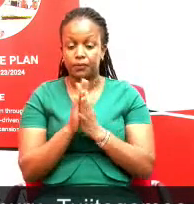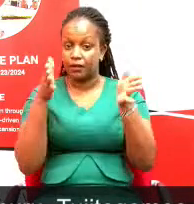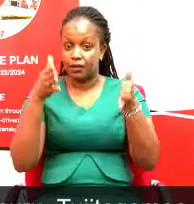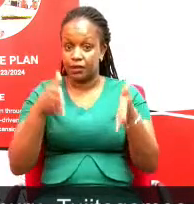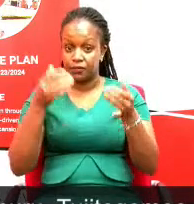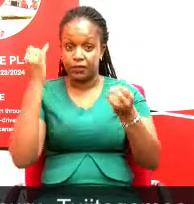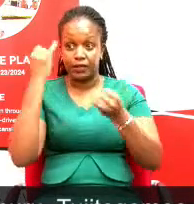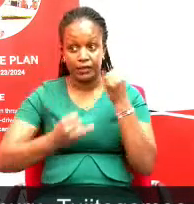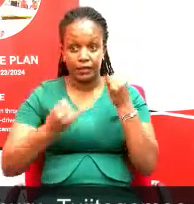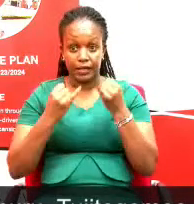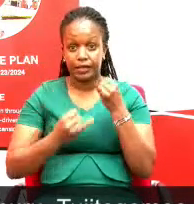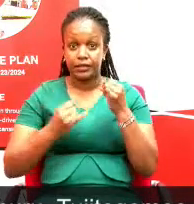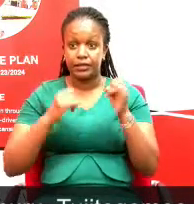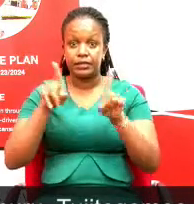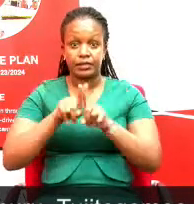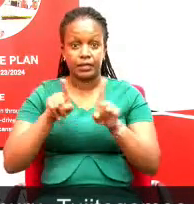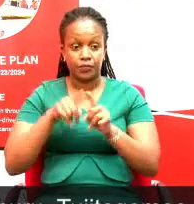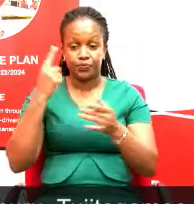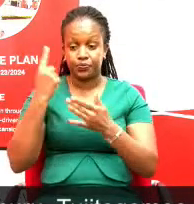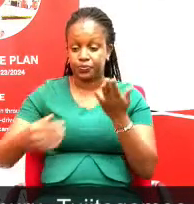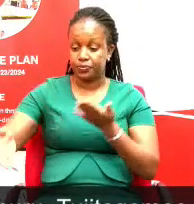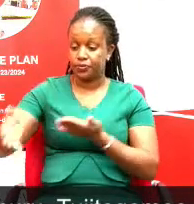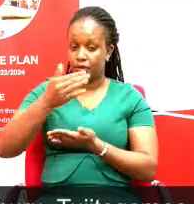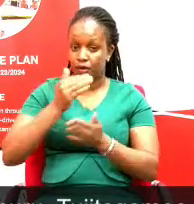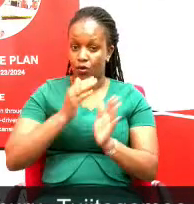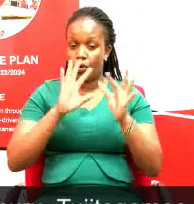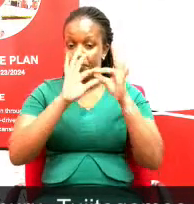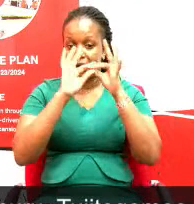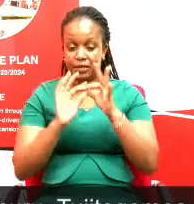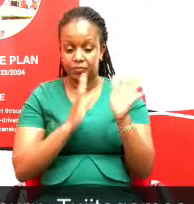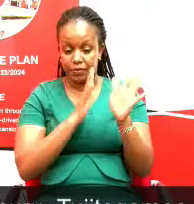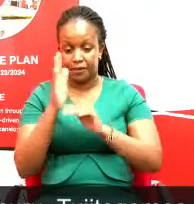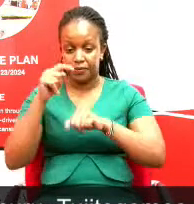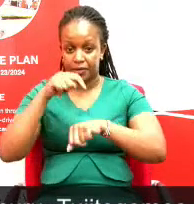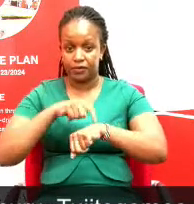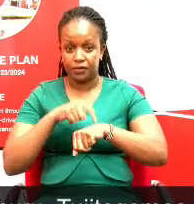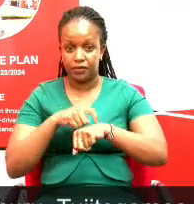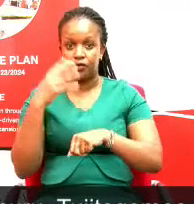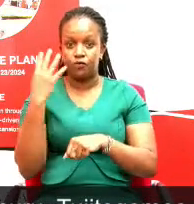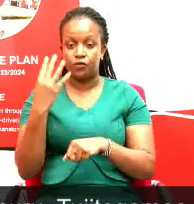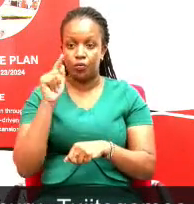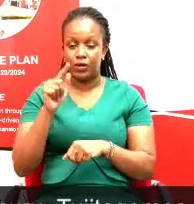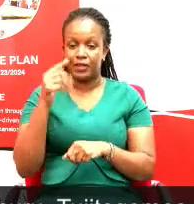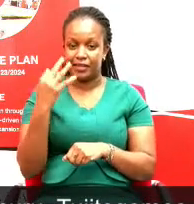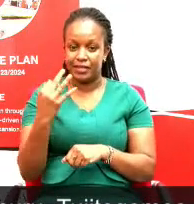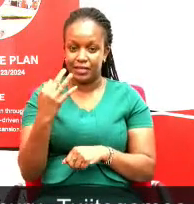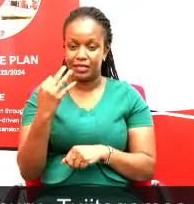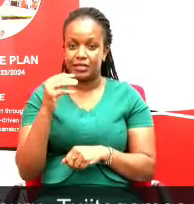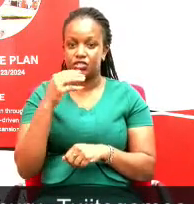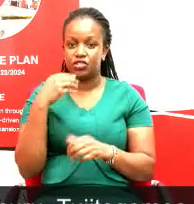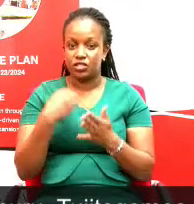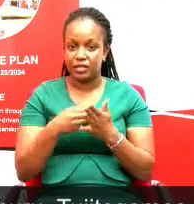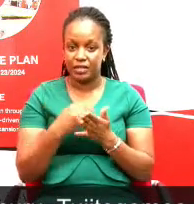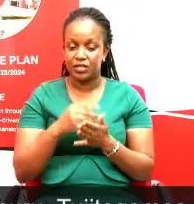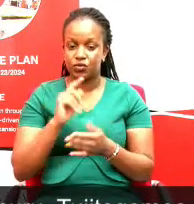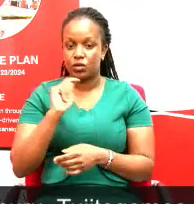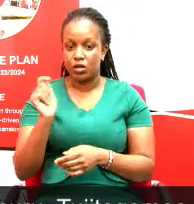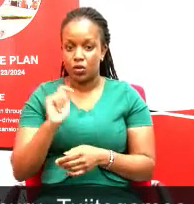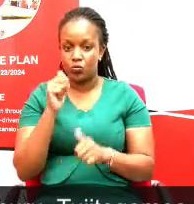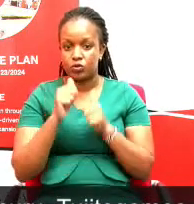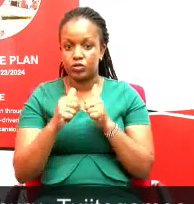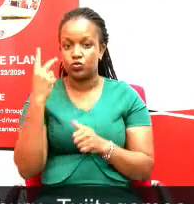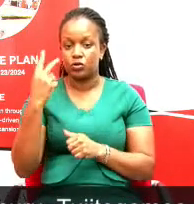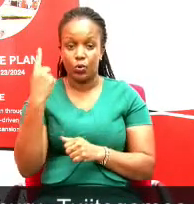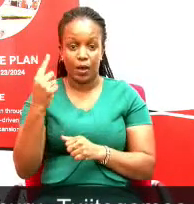Additionally, the revenue collected during the 7th corporate plan period stood at Kenyan shilling 4.8 trillion, a 21%